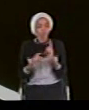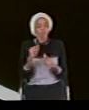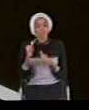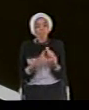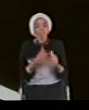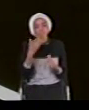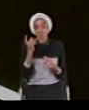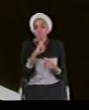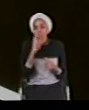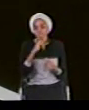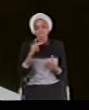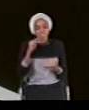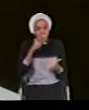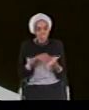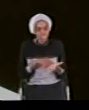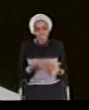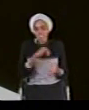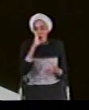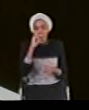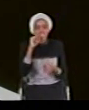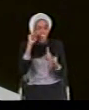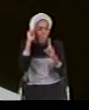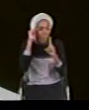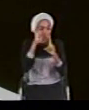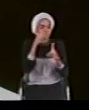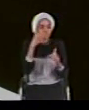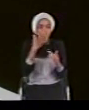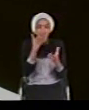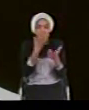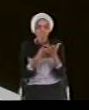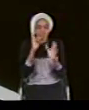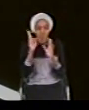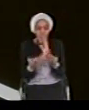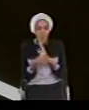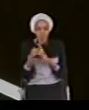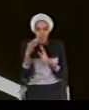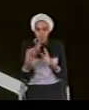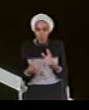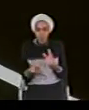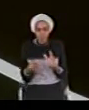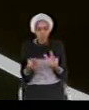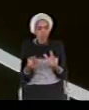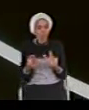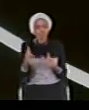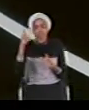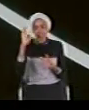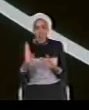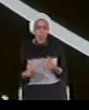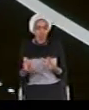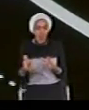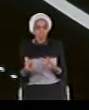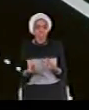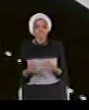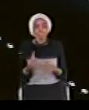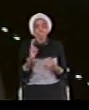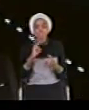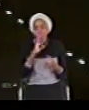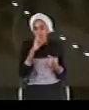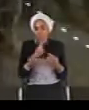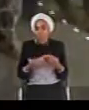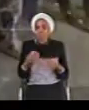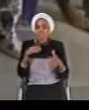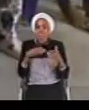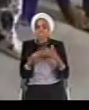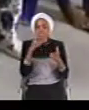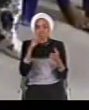this is the goal of that goodness of God. It is to lead you to repentance.